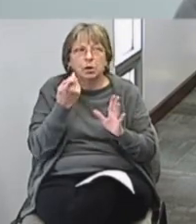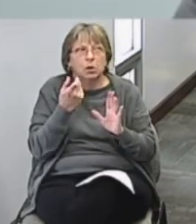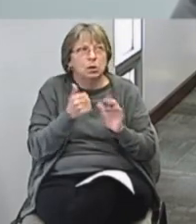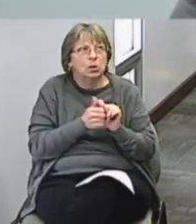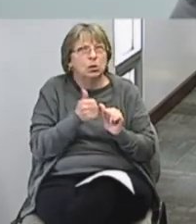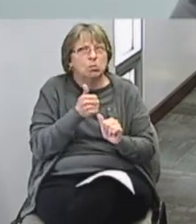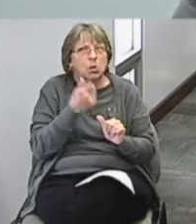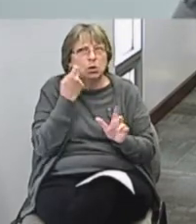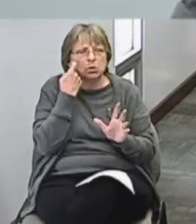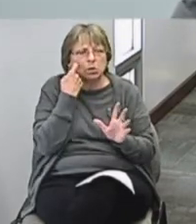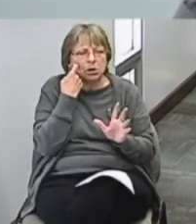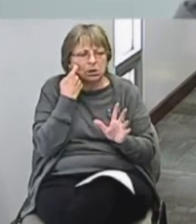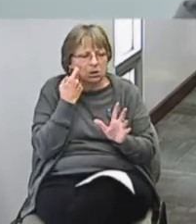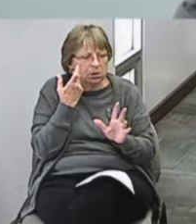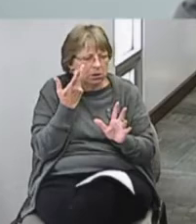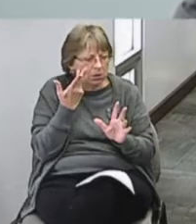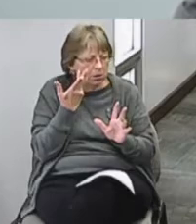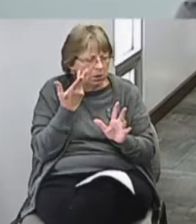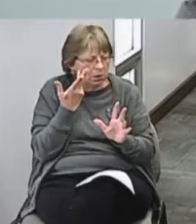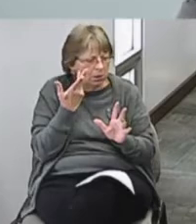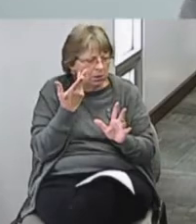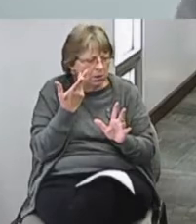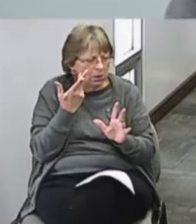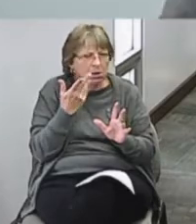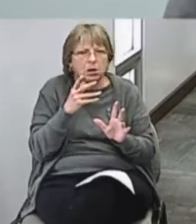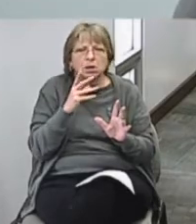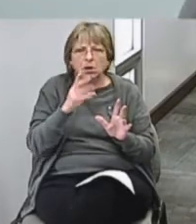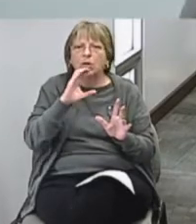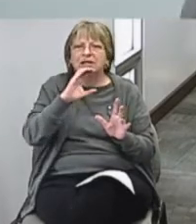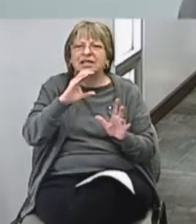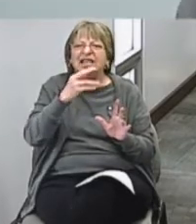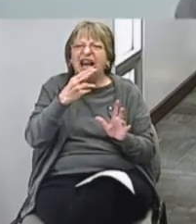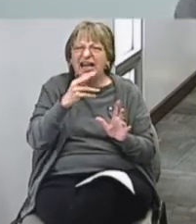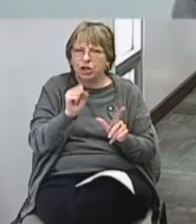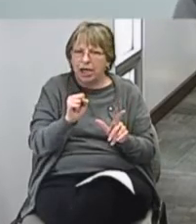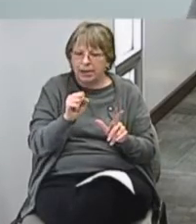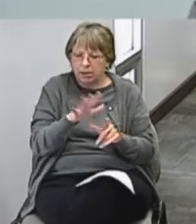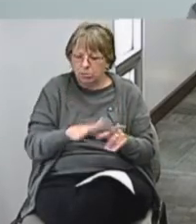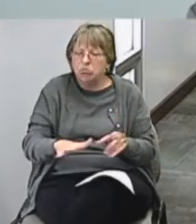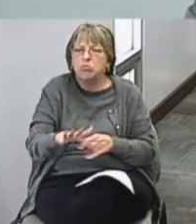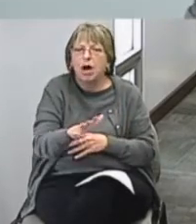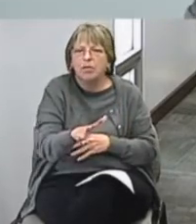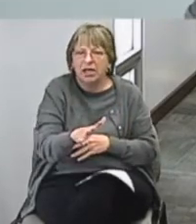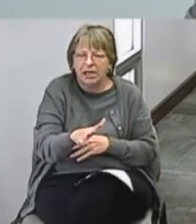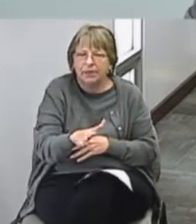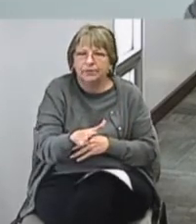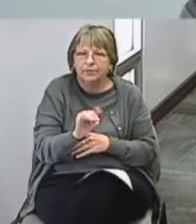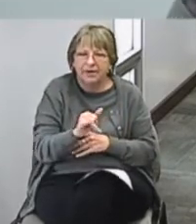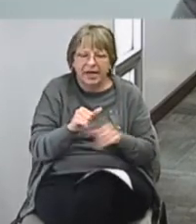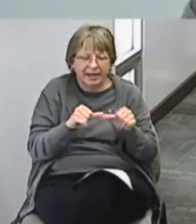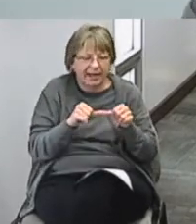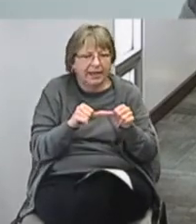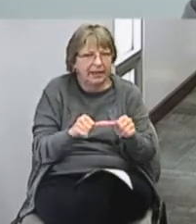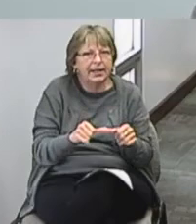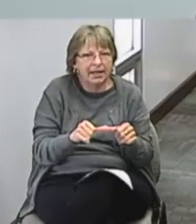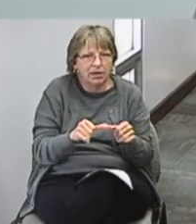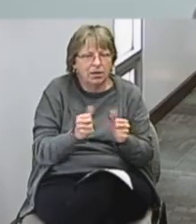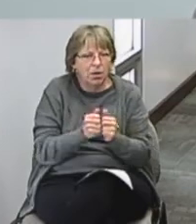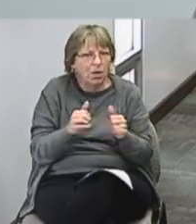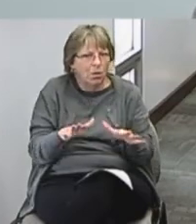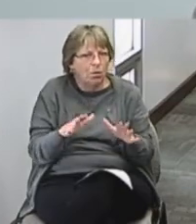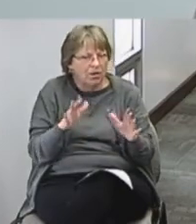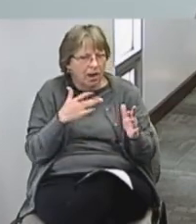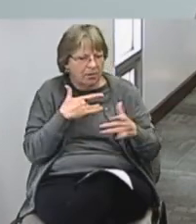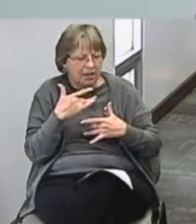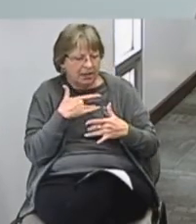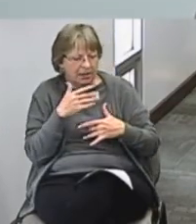was on CHS? Yeah, CHS. the CHS Okay. property, so that they can continue on without having to worry about